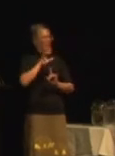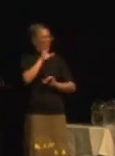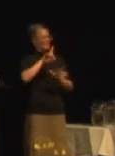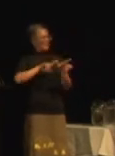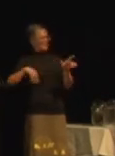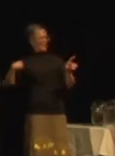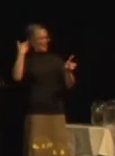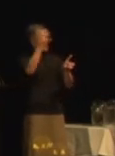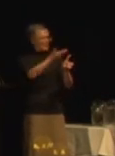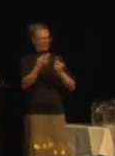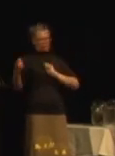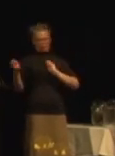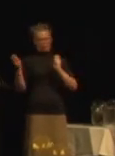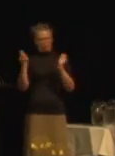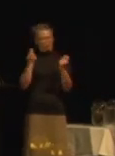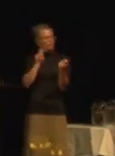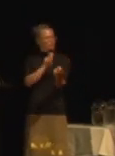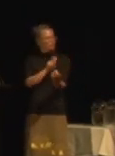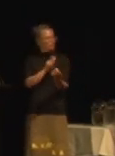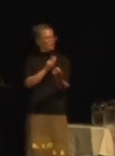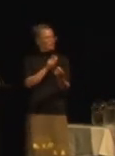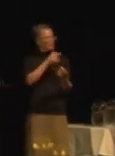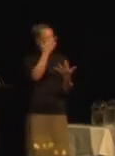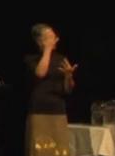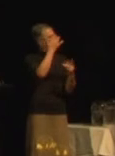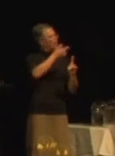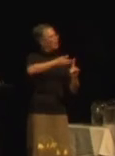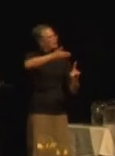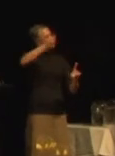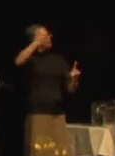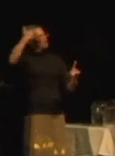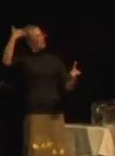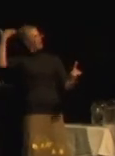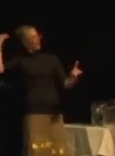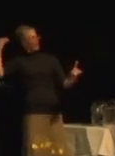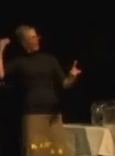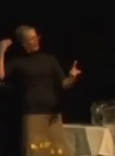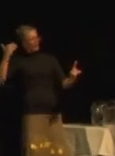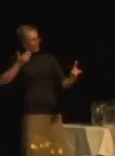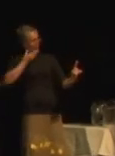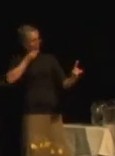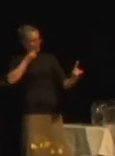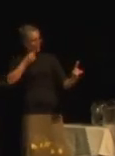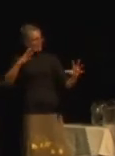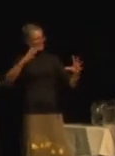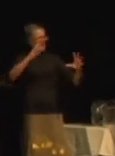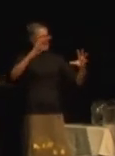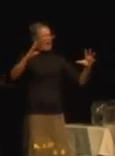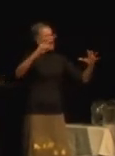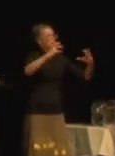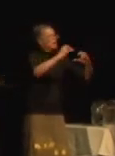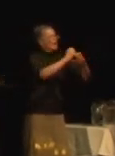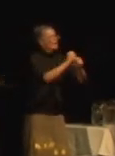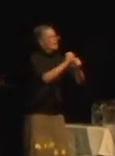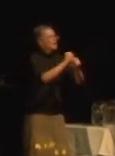of DigitalNZ's existence. But circling back, what does this mean for the relative usefulness or not of an aggregated search engine of New